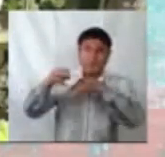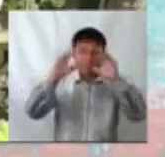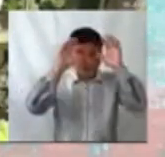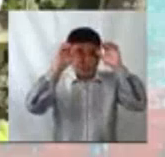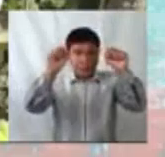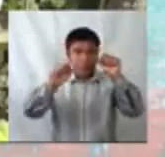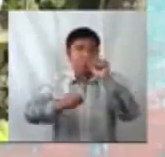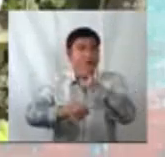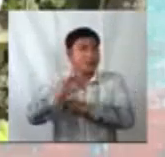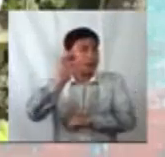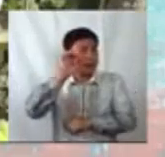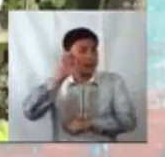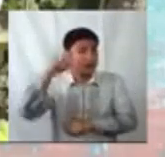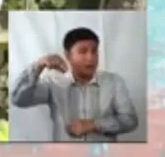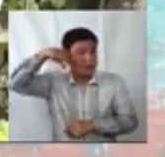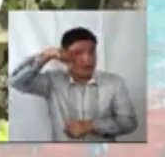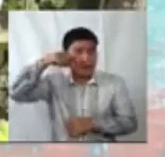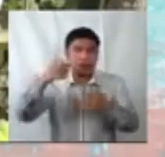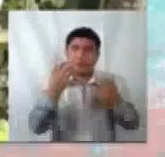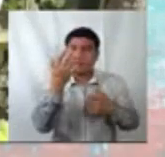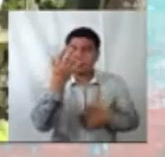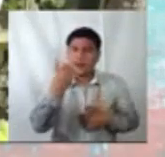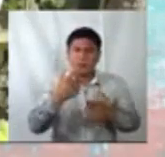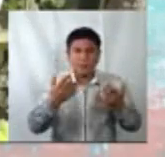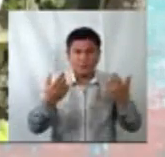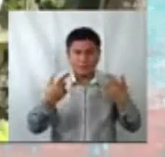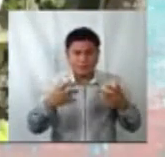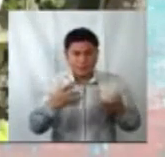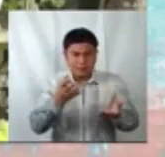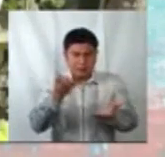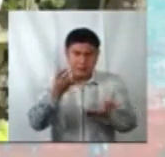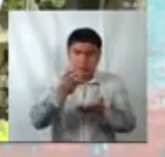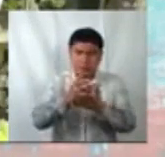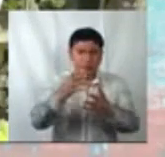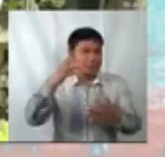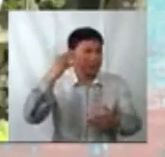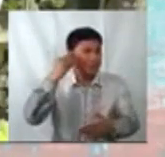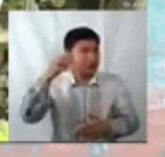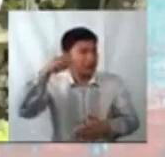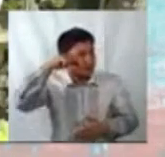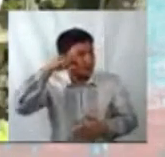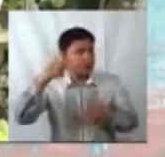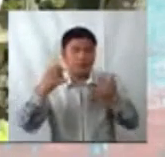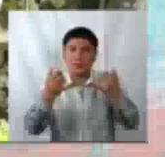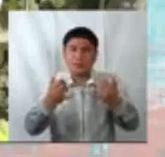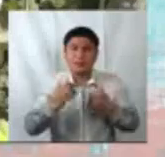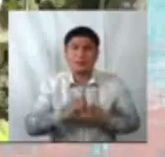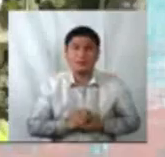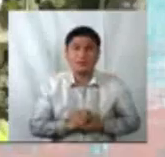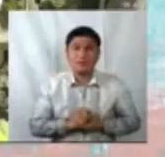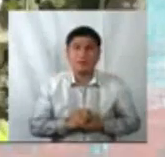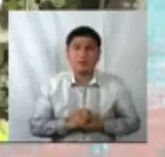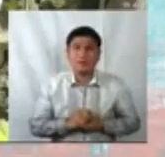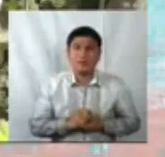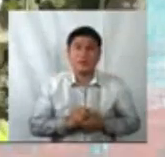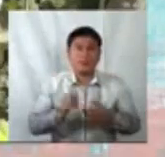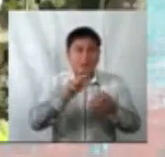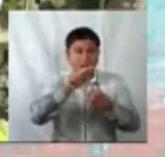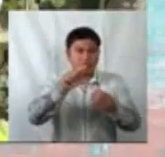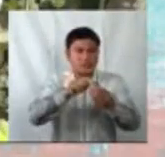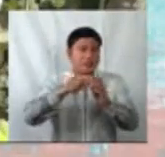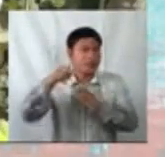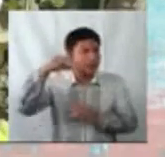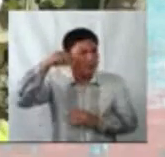Quirino. Apparently, he was the staff of Manuel Quezon during the Quezon Independence Mission,